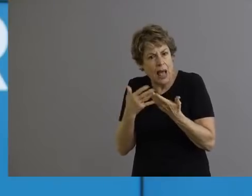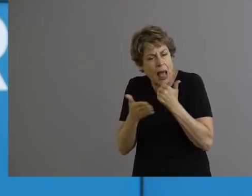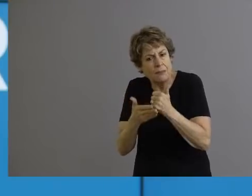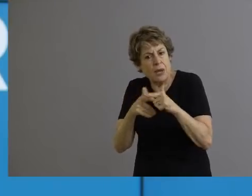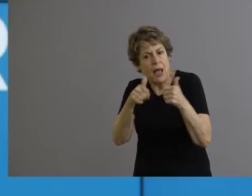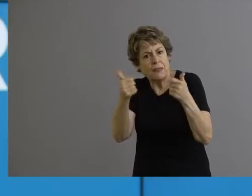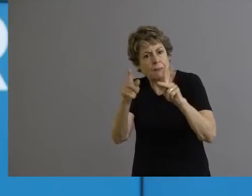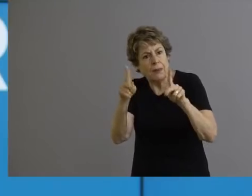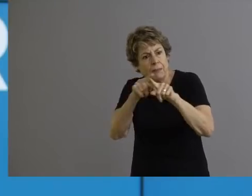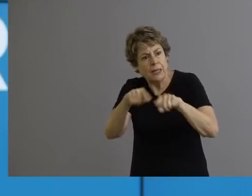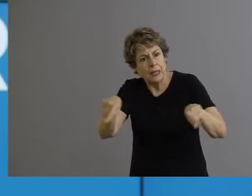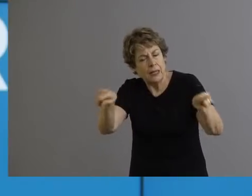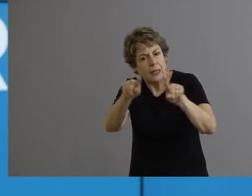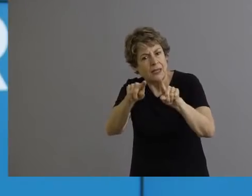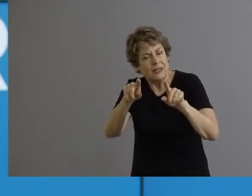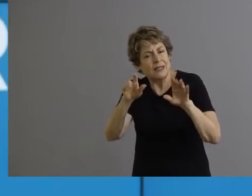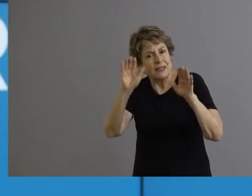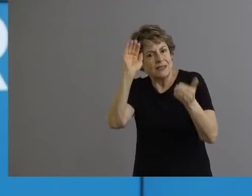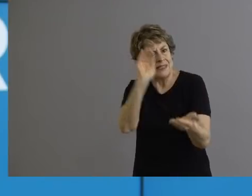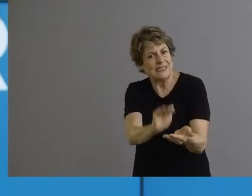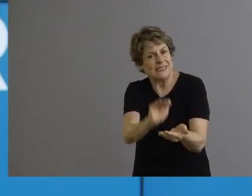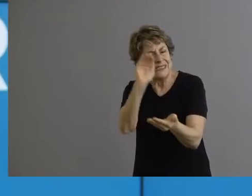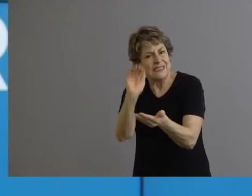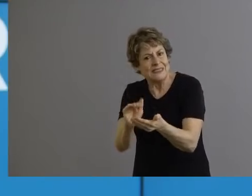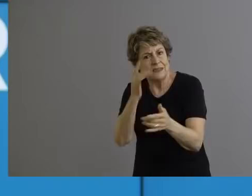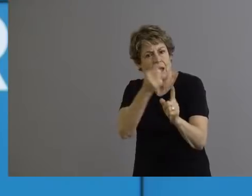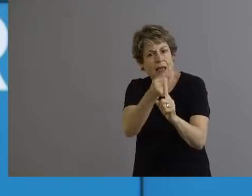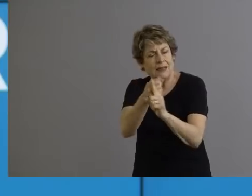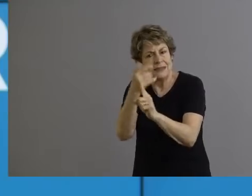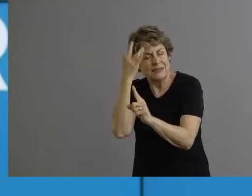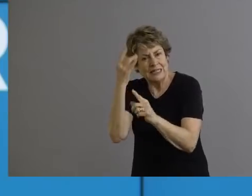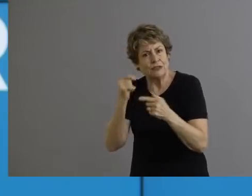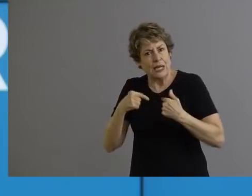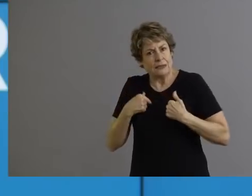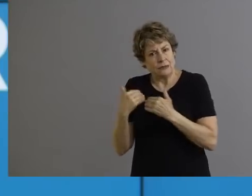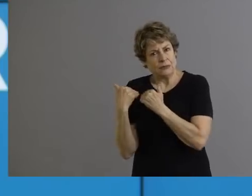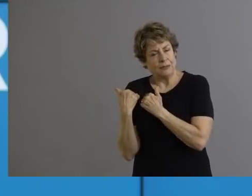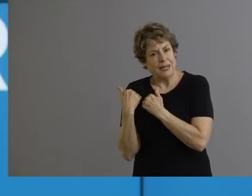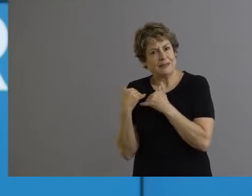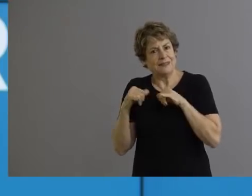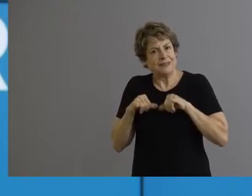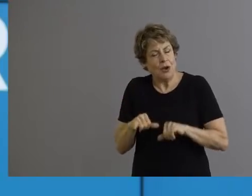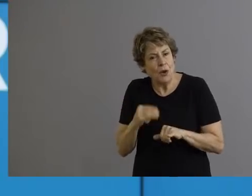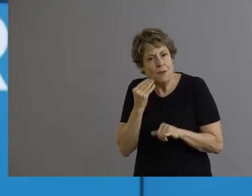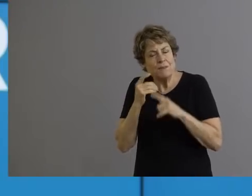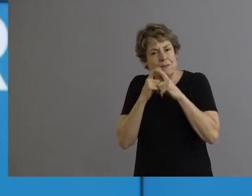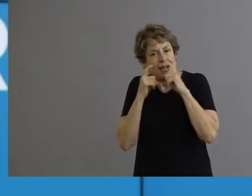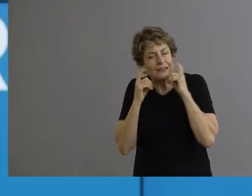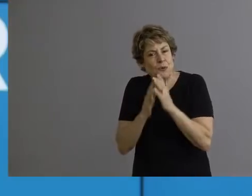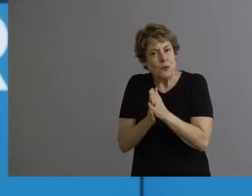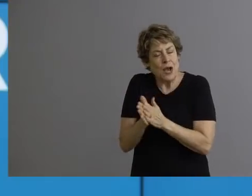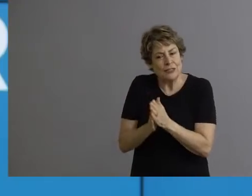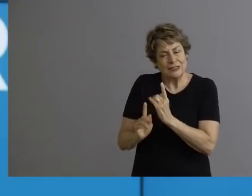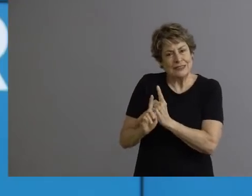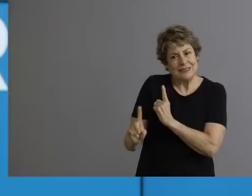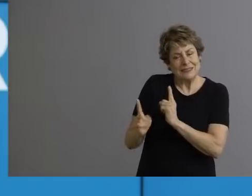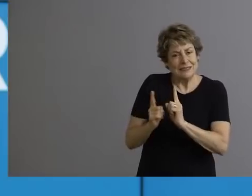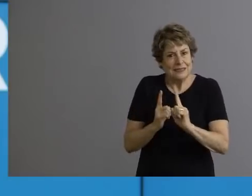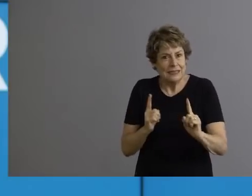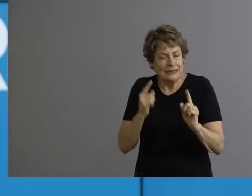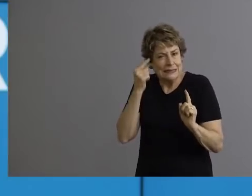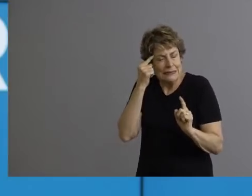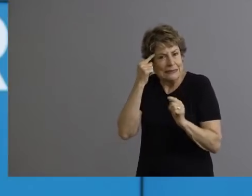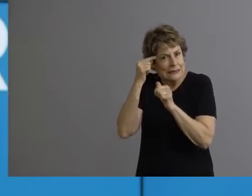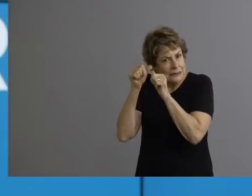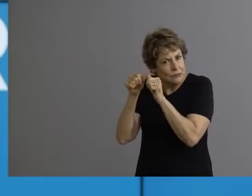the last 10 days. And since we've talked about wearing masks and arming yourself with the things that have